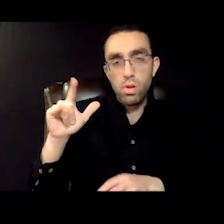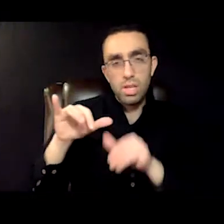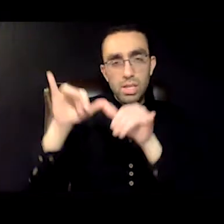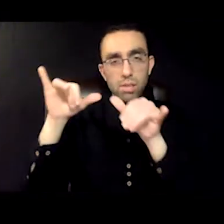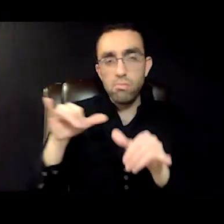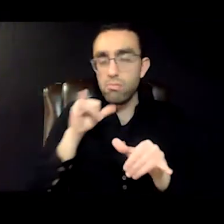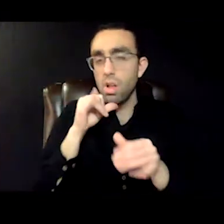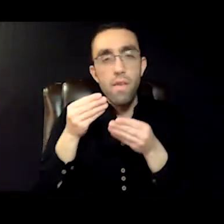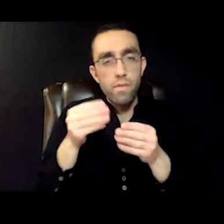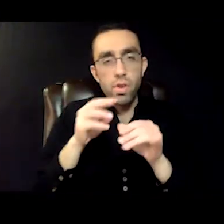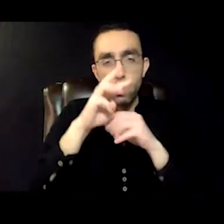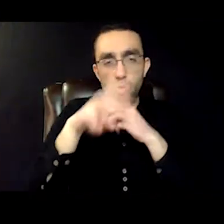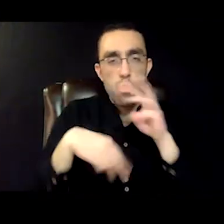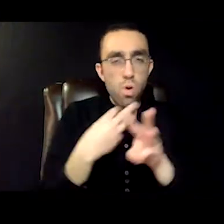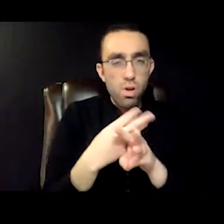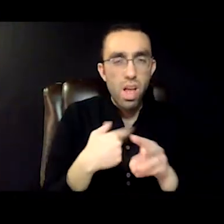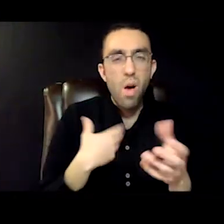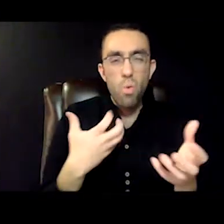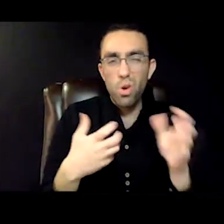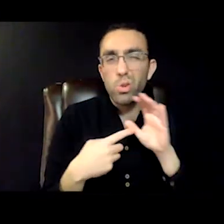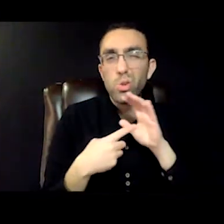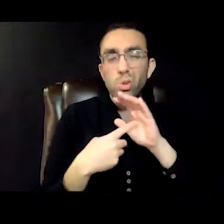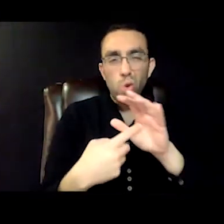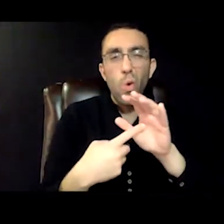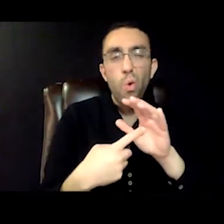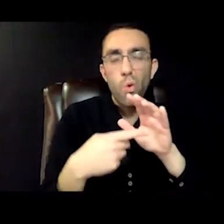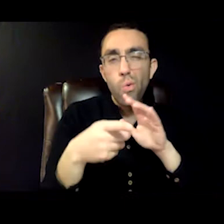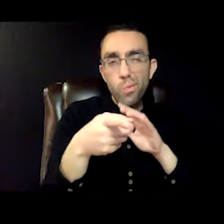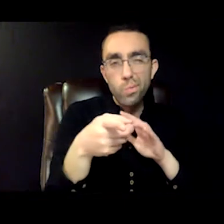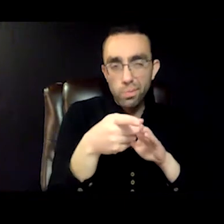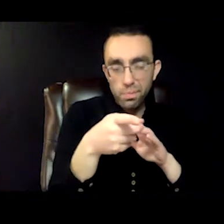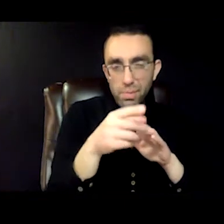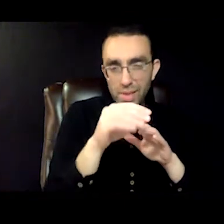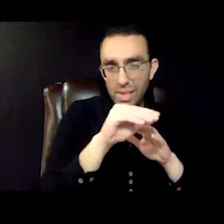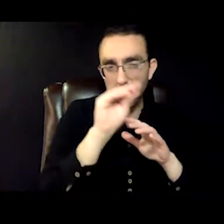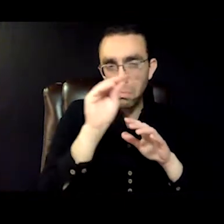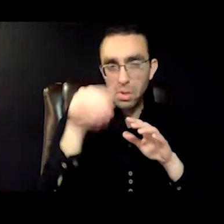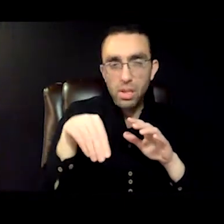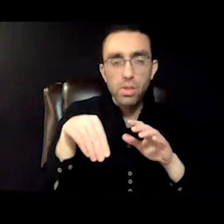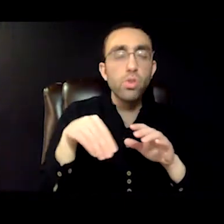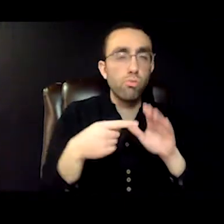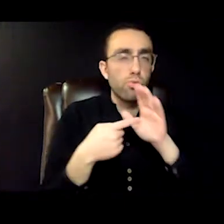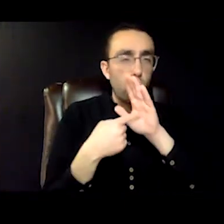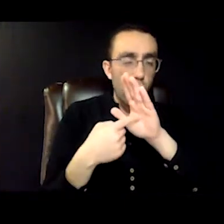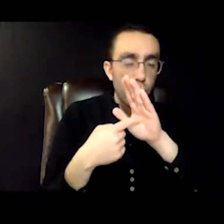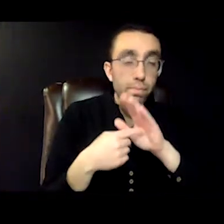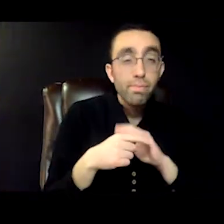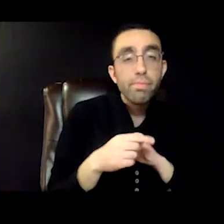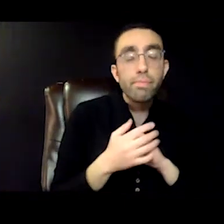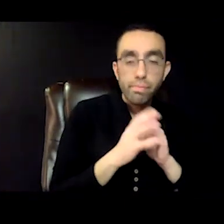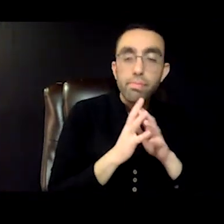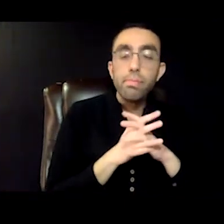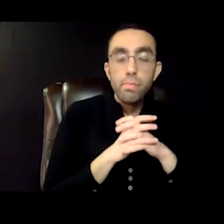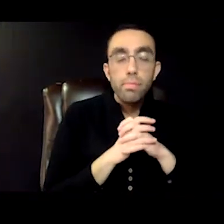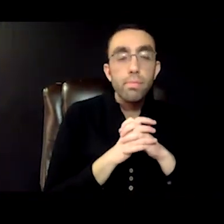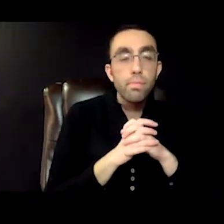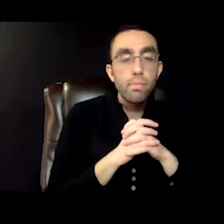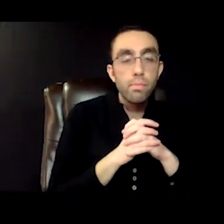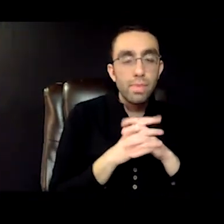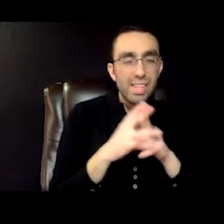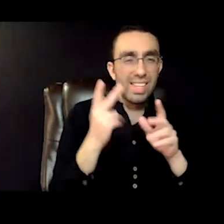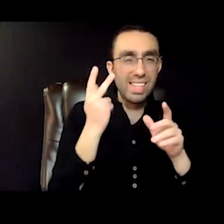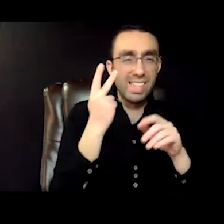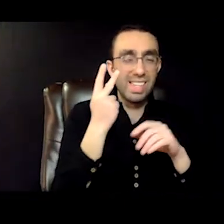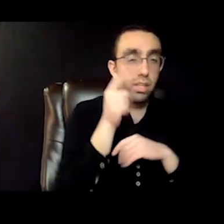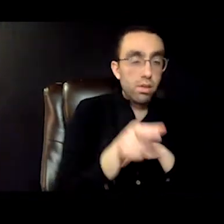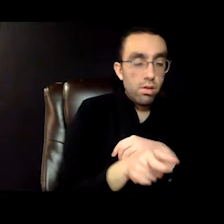so I want to pull up this Cassidy et al. Article and the statistics. You know, you see five data points